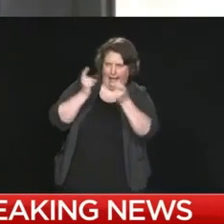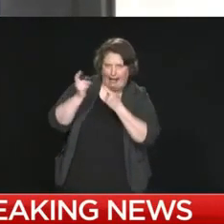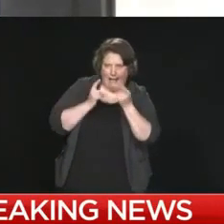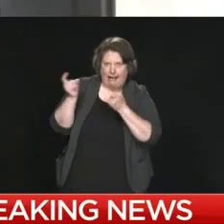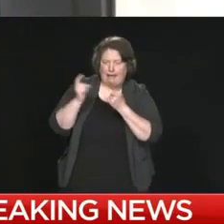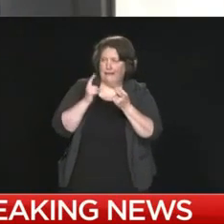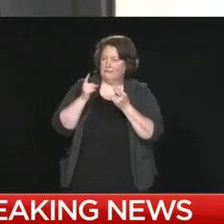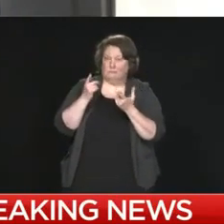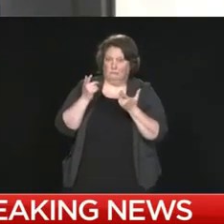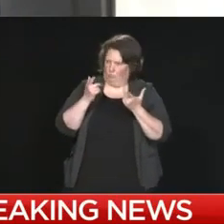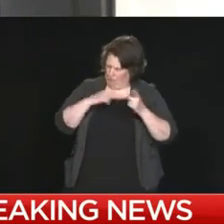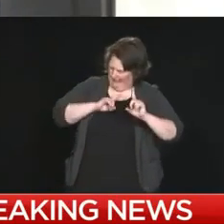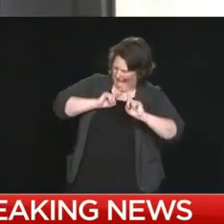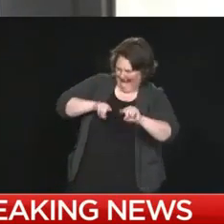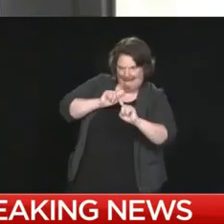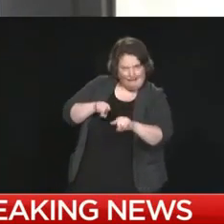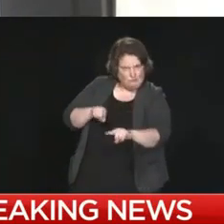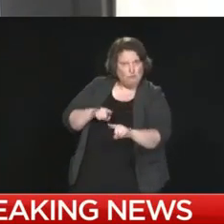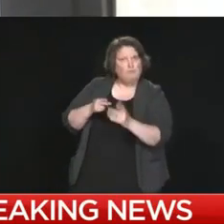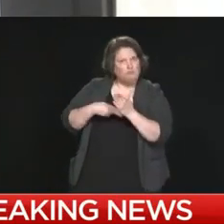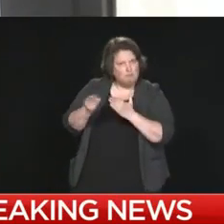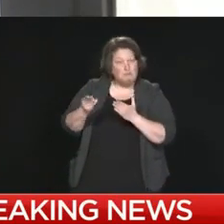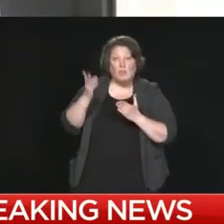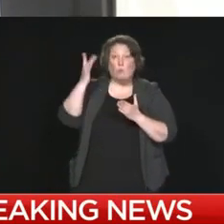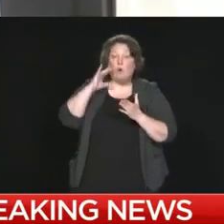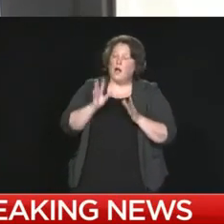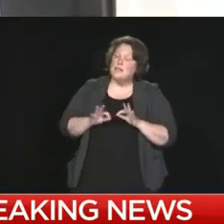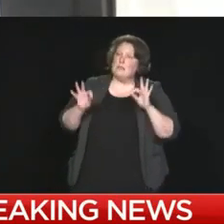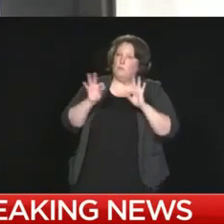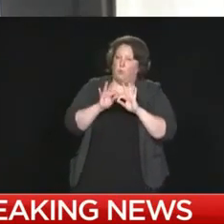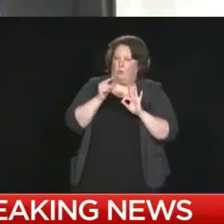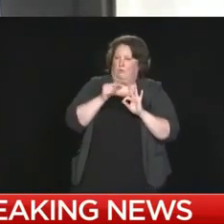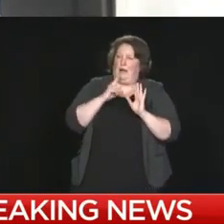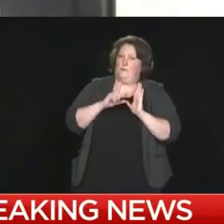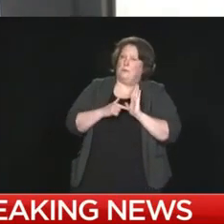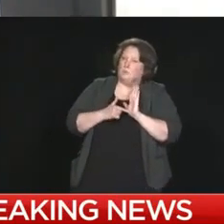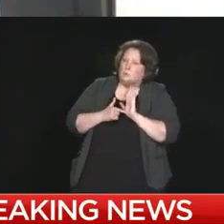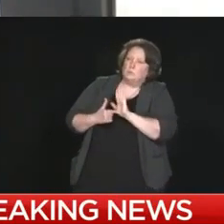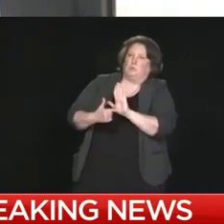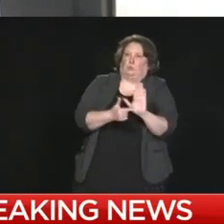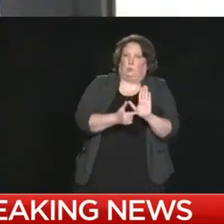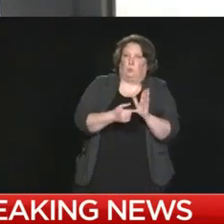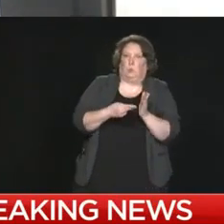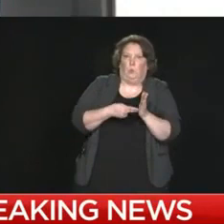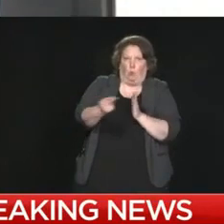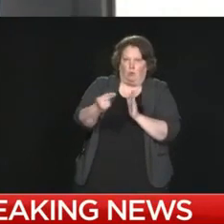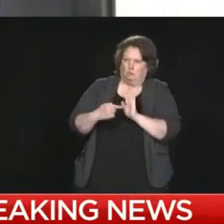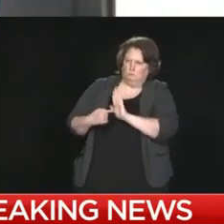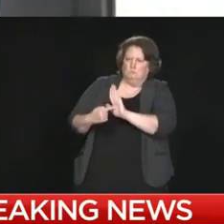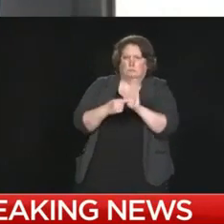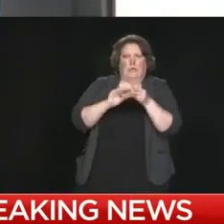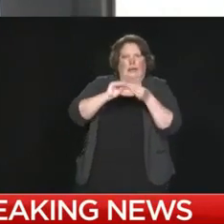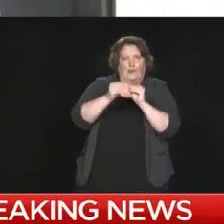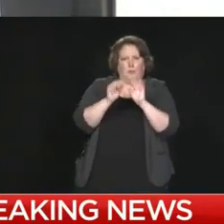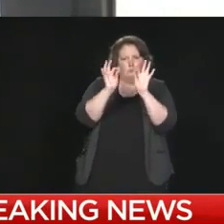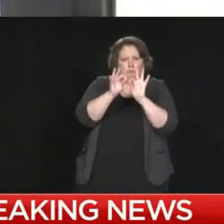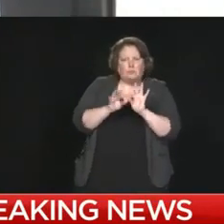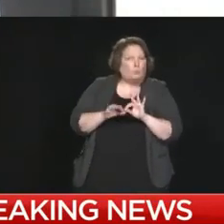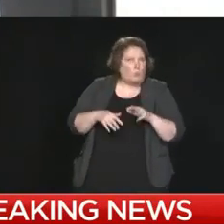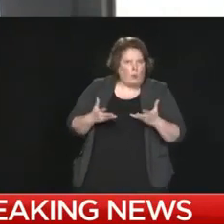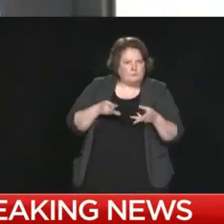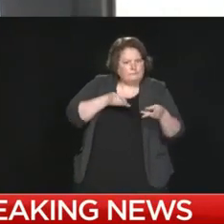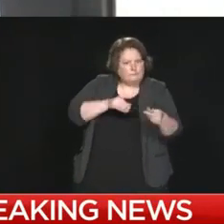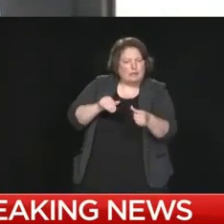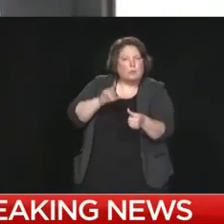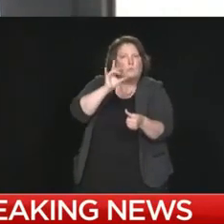every step of the way, because transparency during a time of crisis is extremely important. And we will continue to look for ways